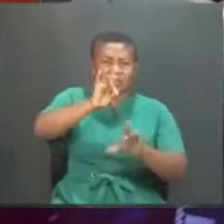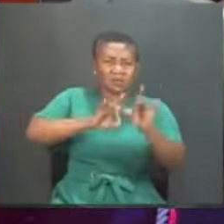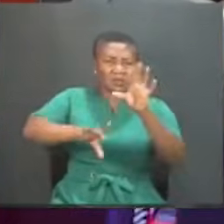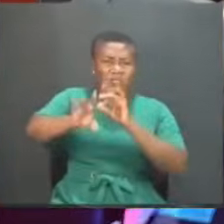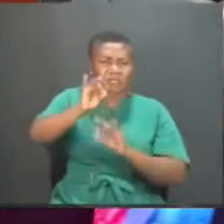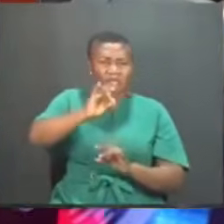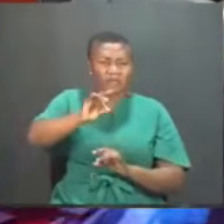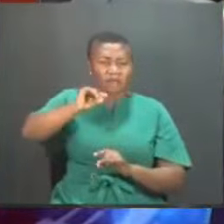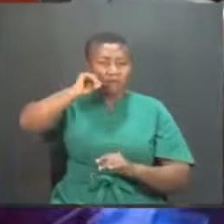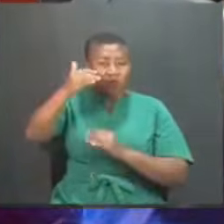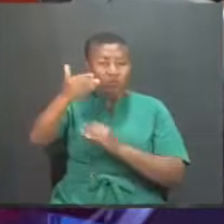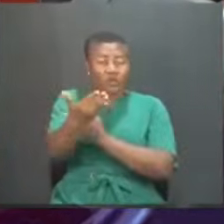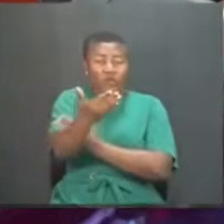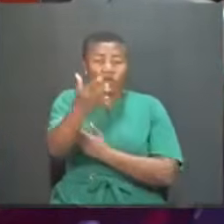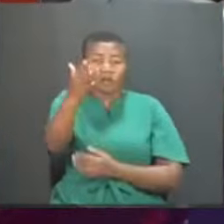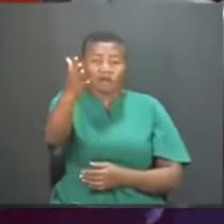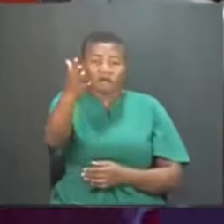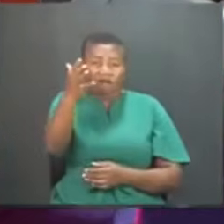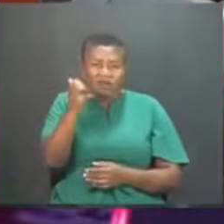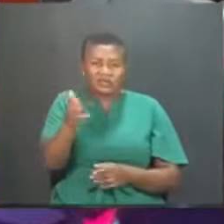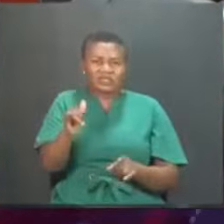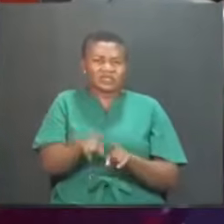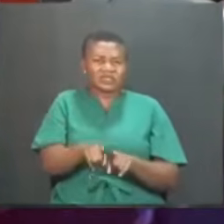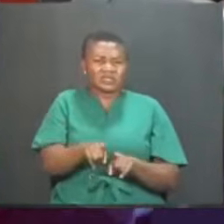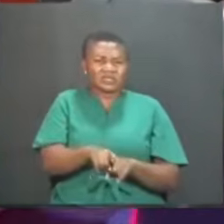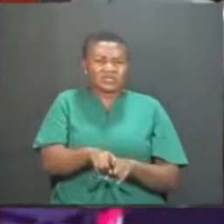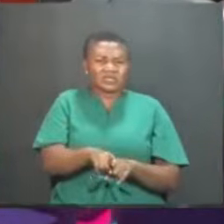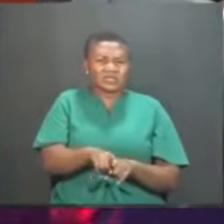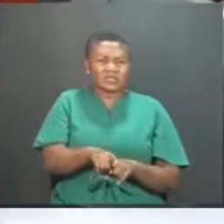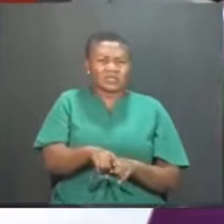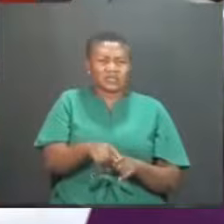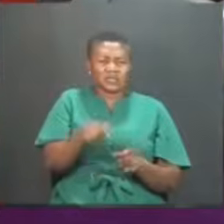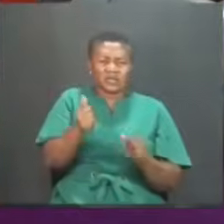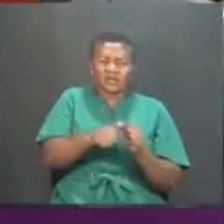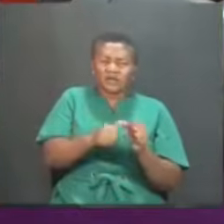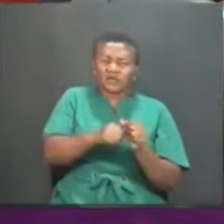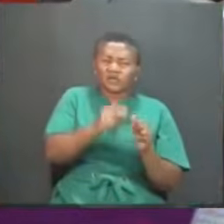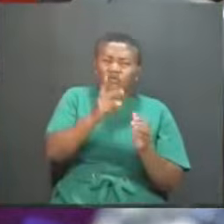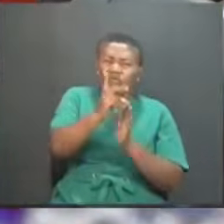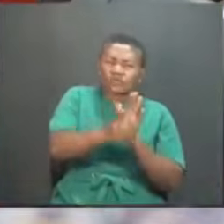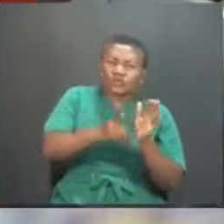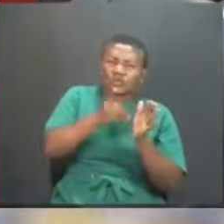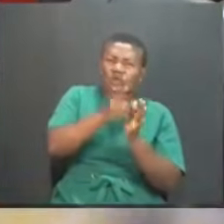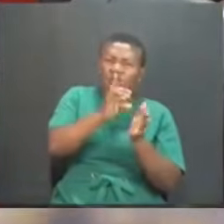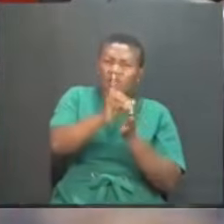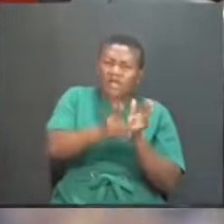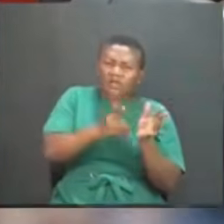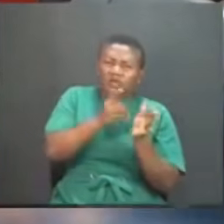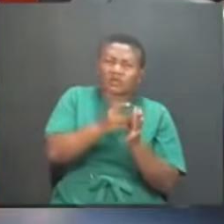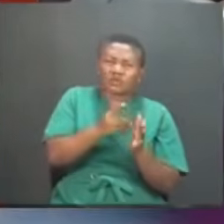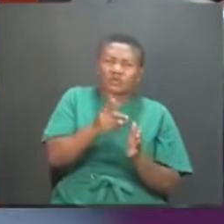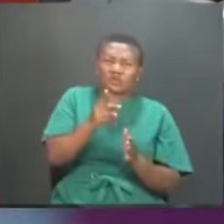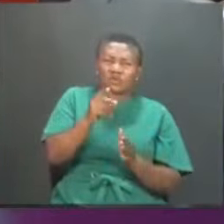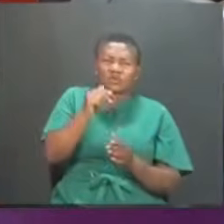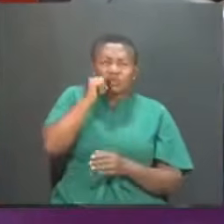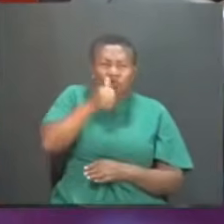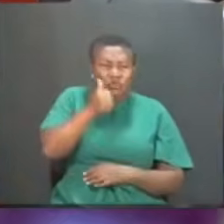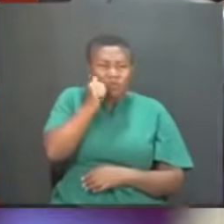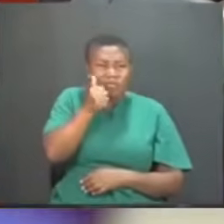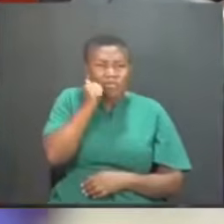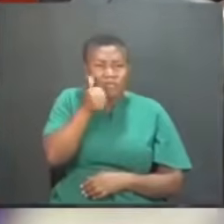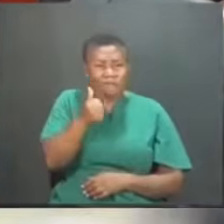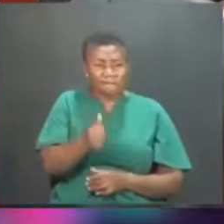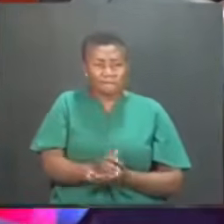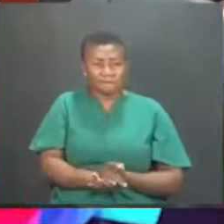another 500. Within 2-hour interval, people were invited on daily basis. Gradually, you can deal with 2,000 people in a day without